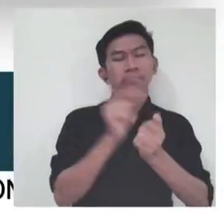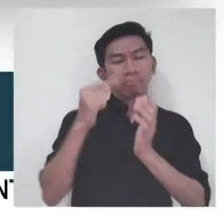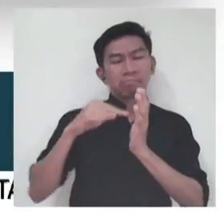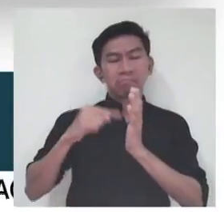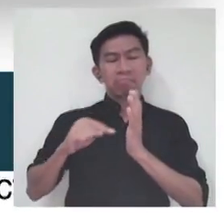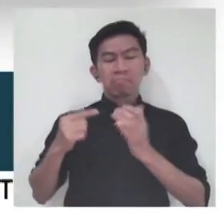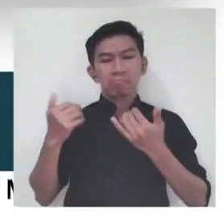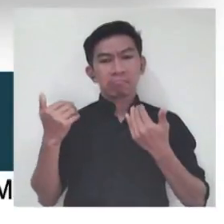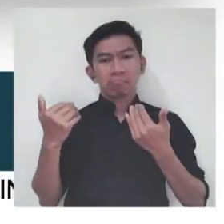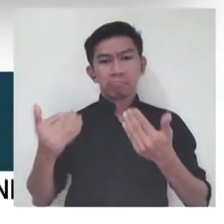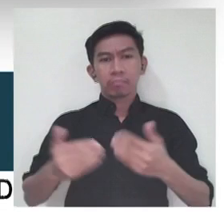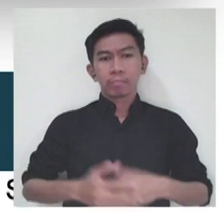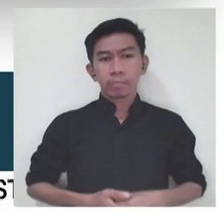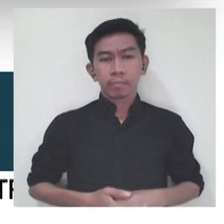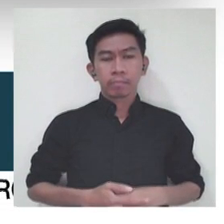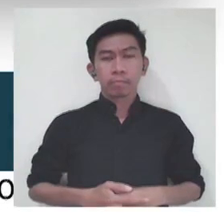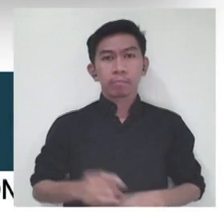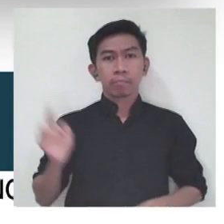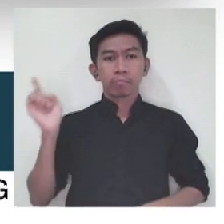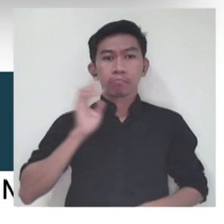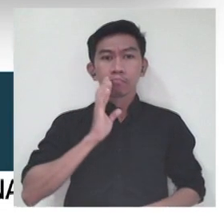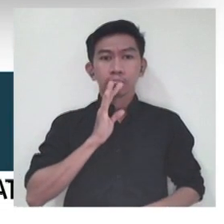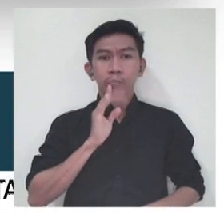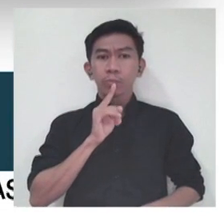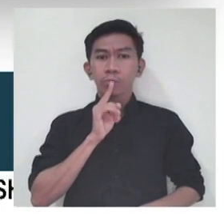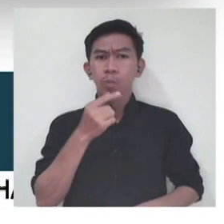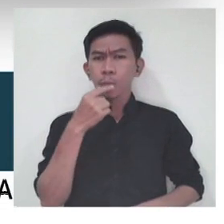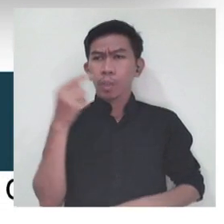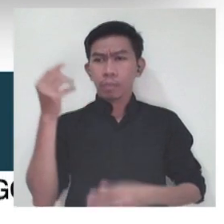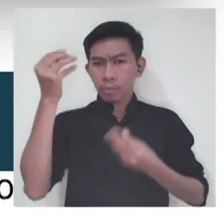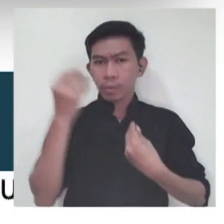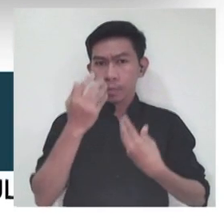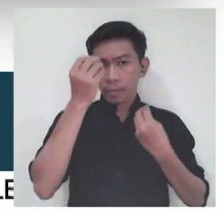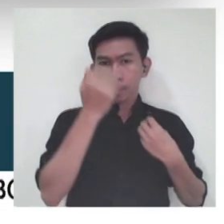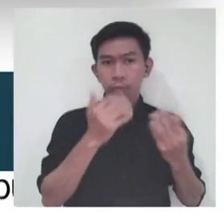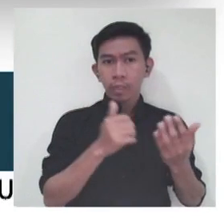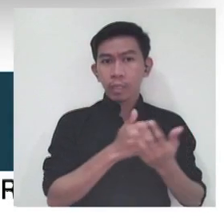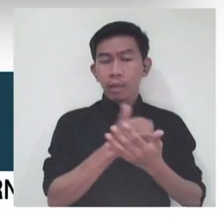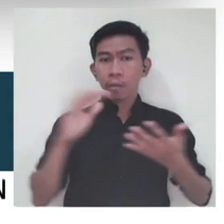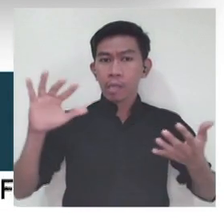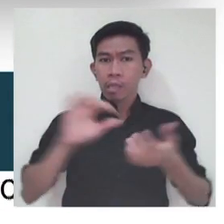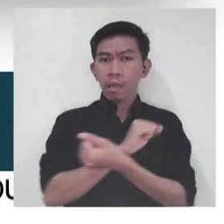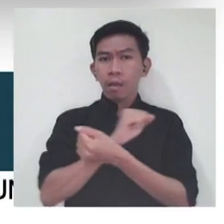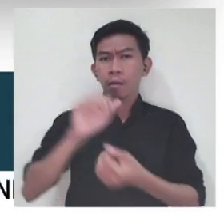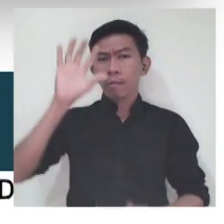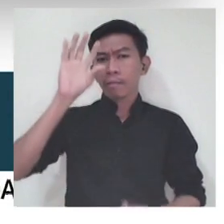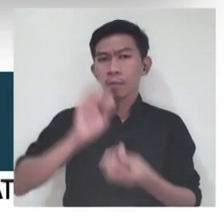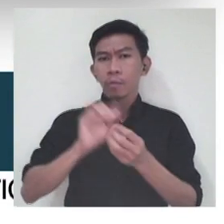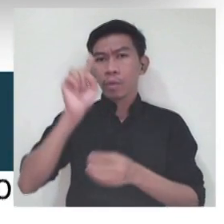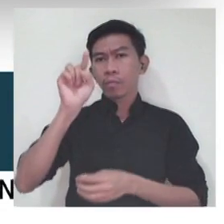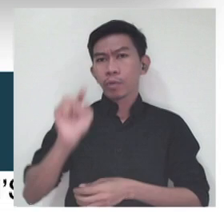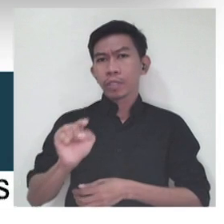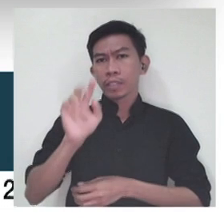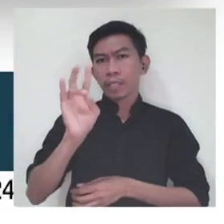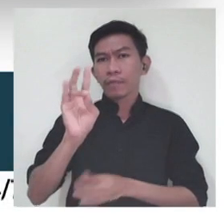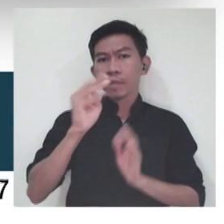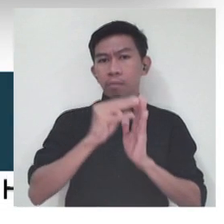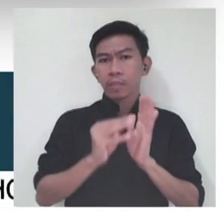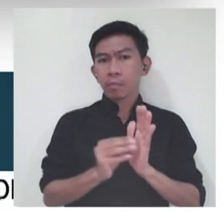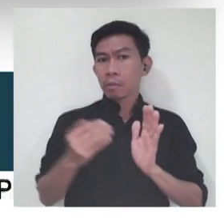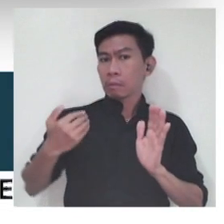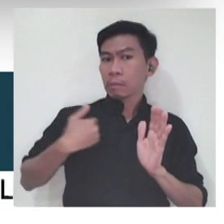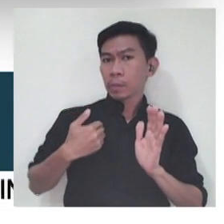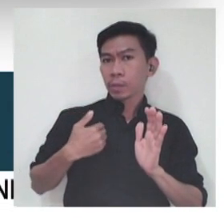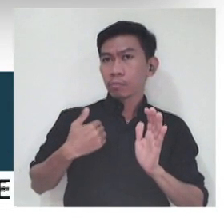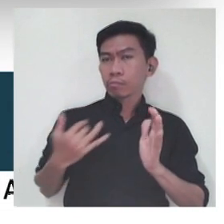Reports are still coming in. Damages to infrastructure po is 1.7 million. Hindi pa po tayo nakakapagkuha ng reports